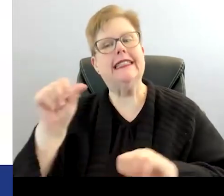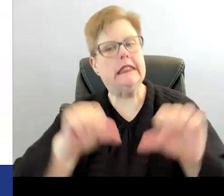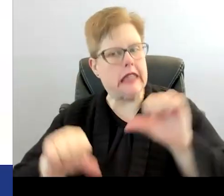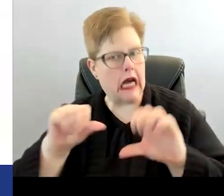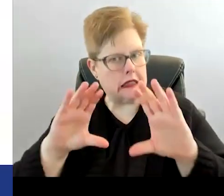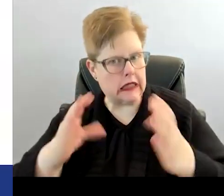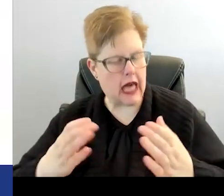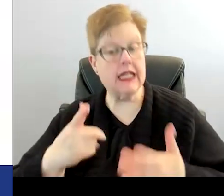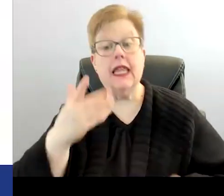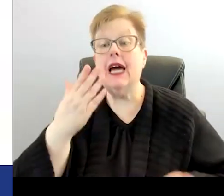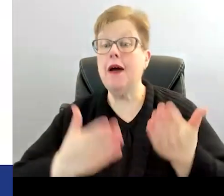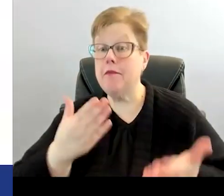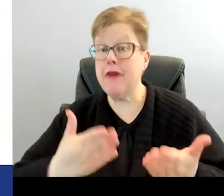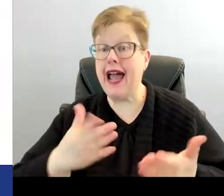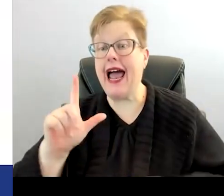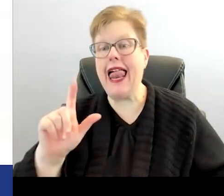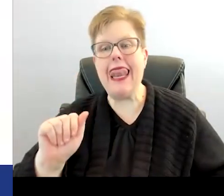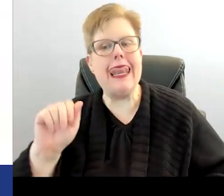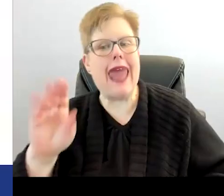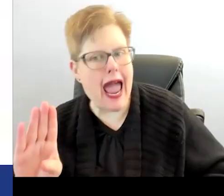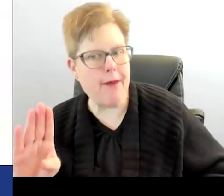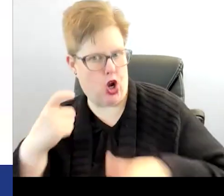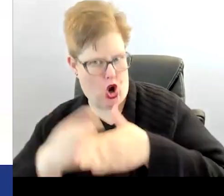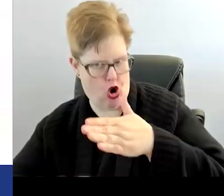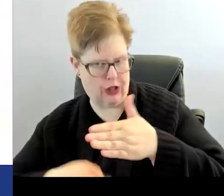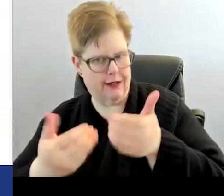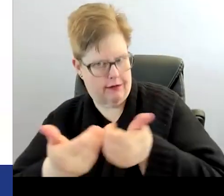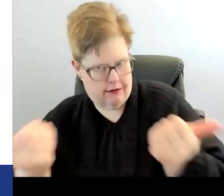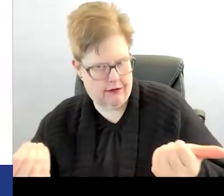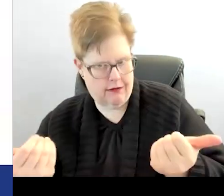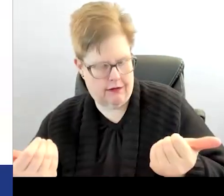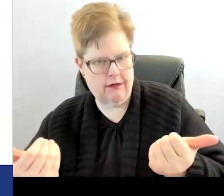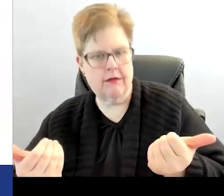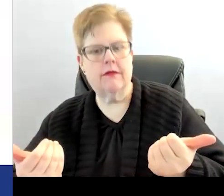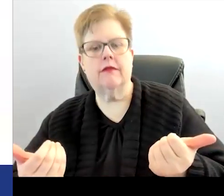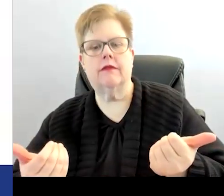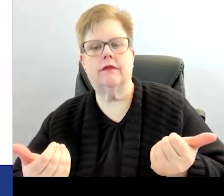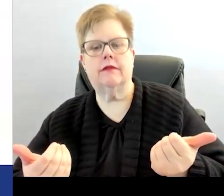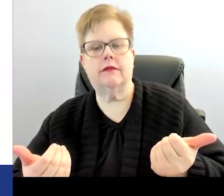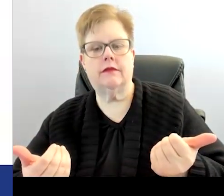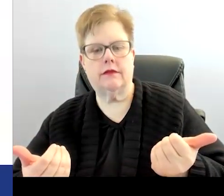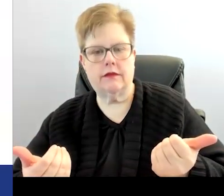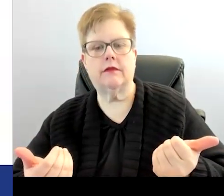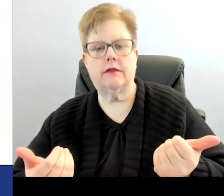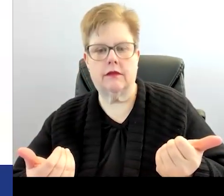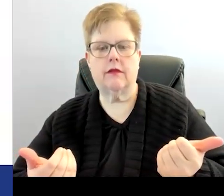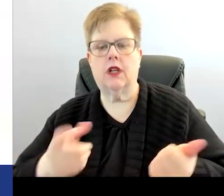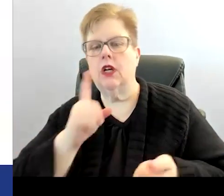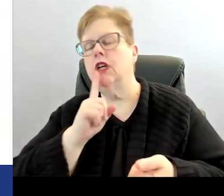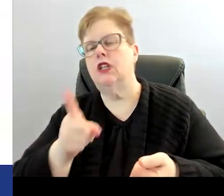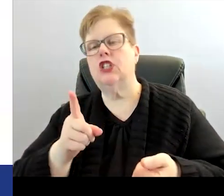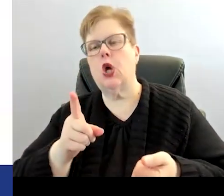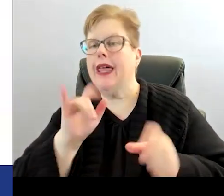there may be lab costs course associated with the course. So this is